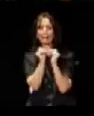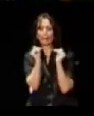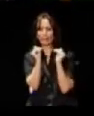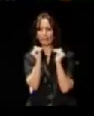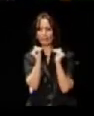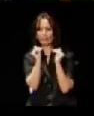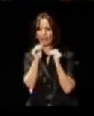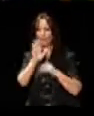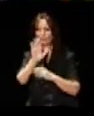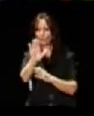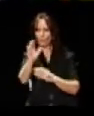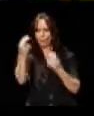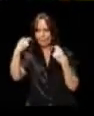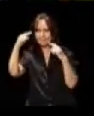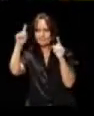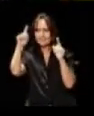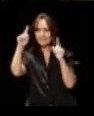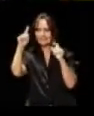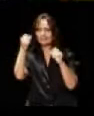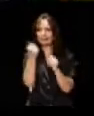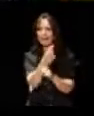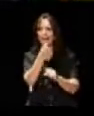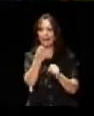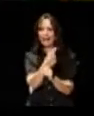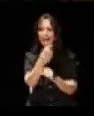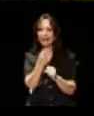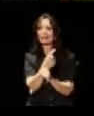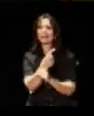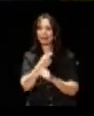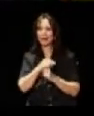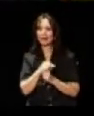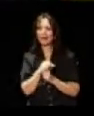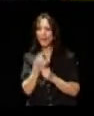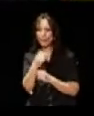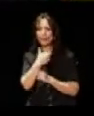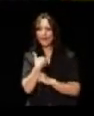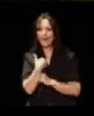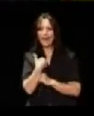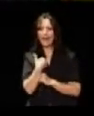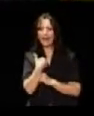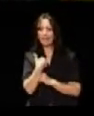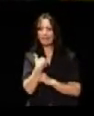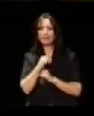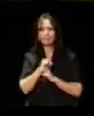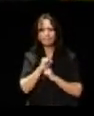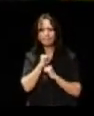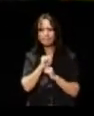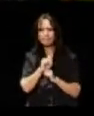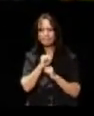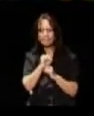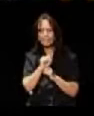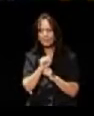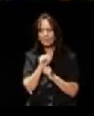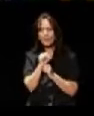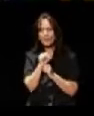your achievement year after year. We have labored hard to